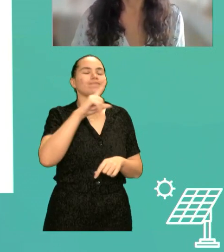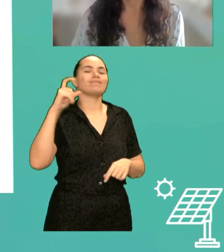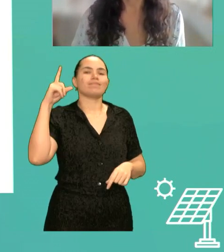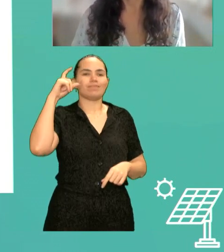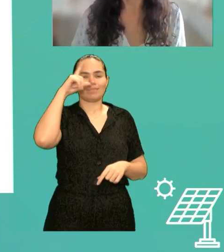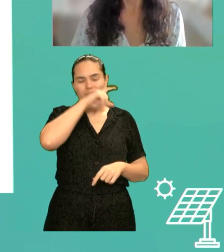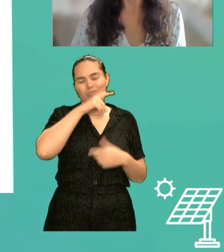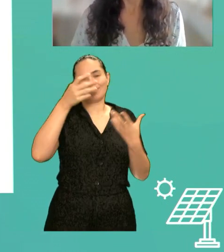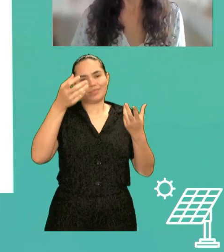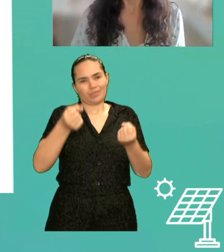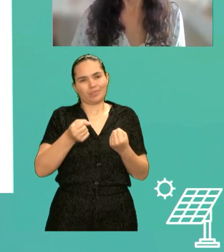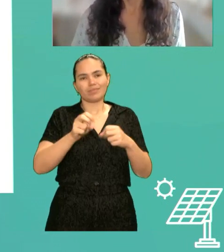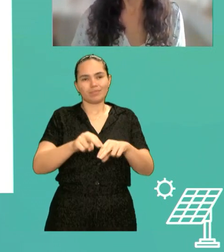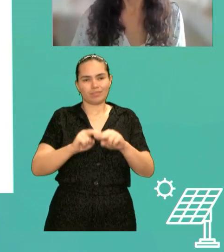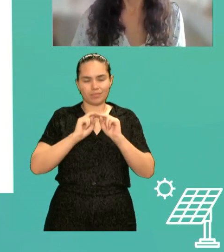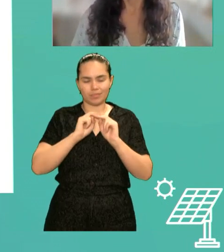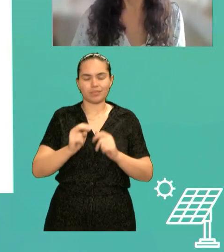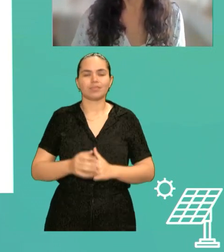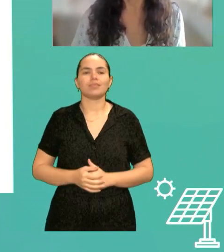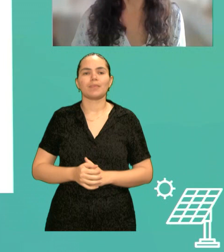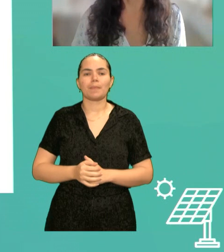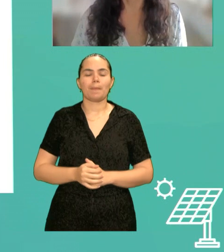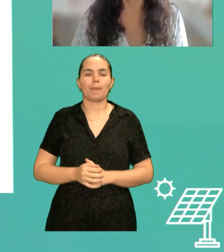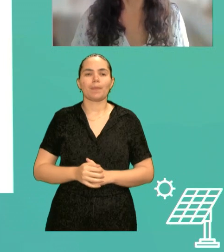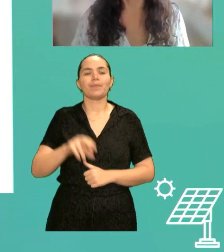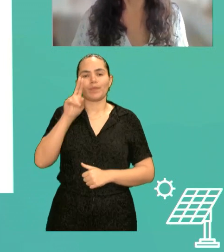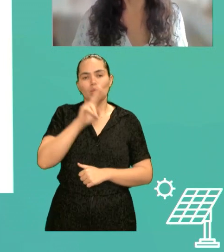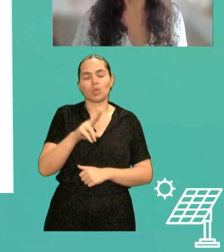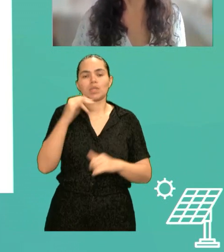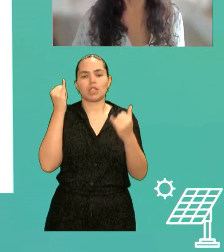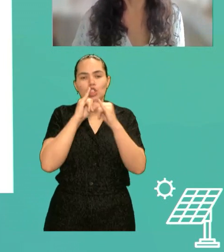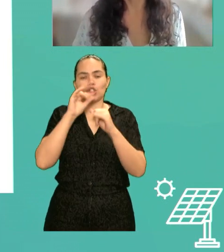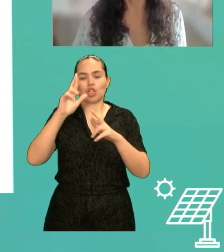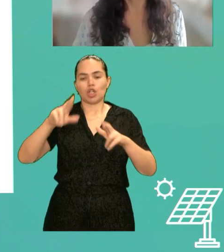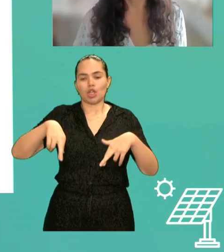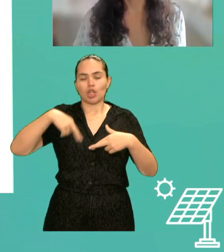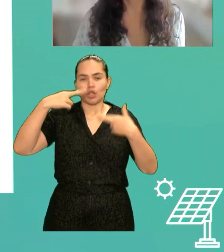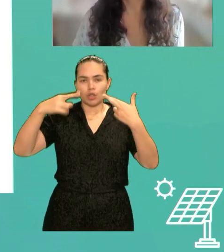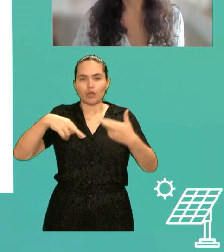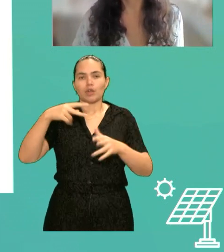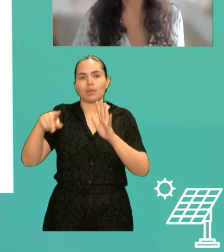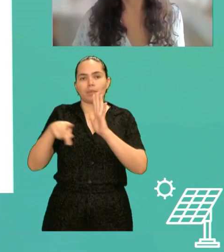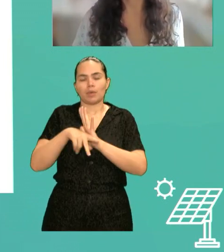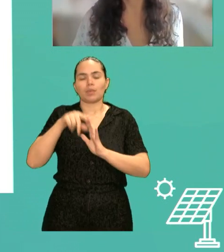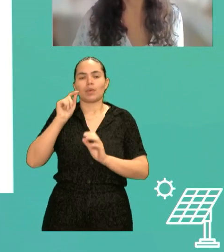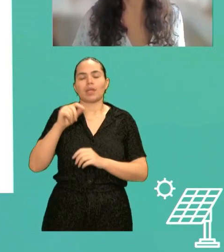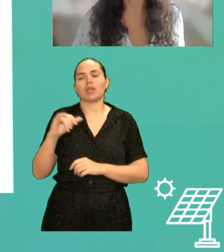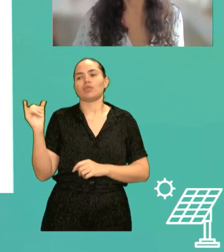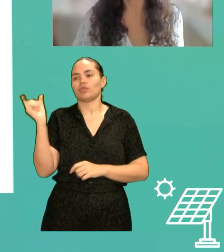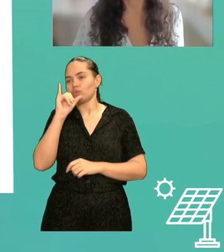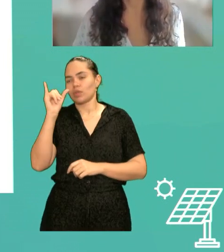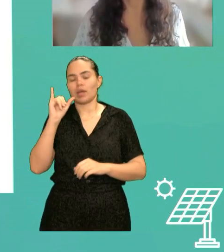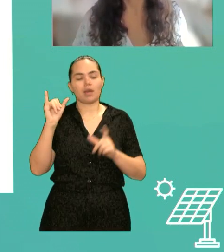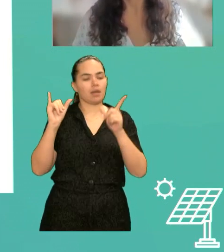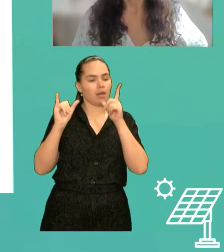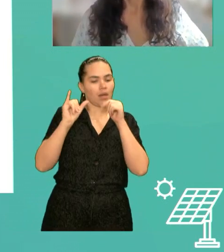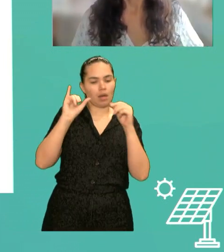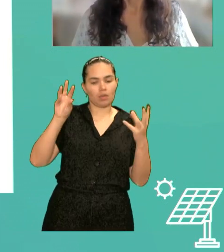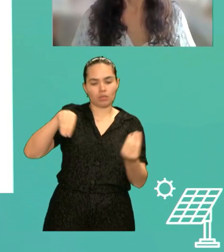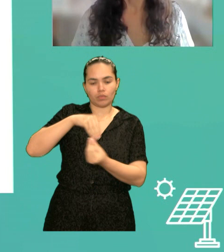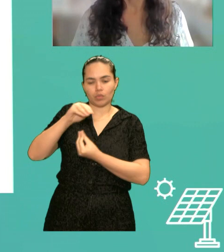the electrical sector, renewable energy for electrolysis is a pathway to